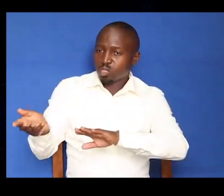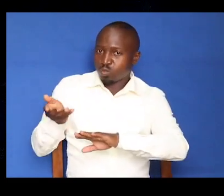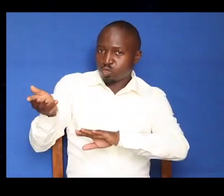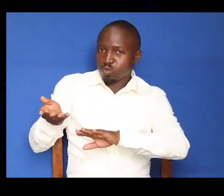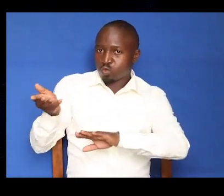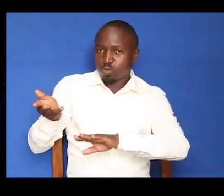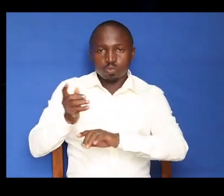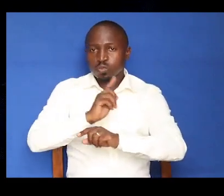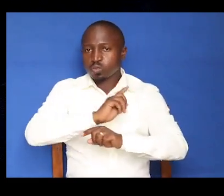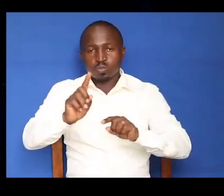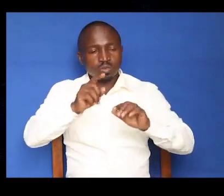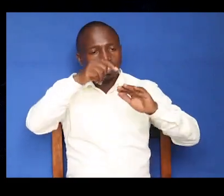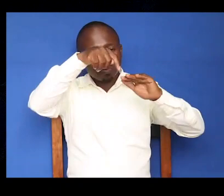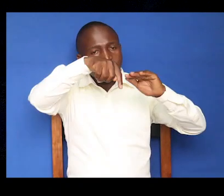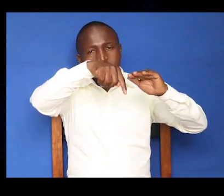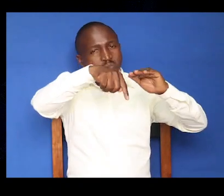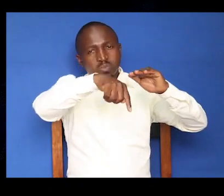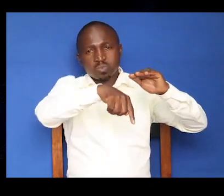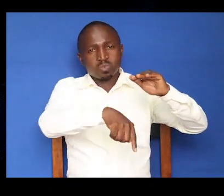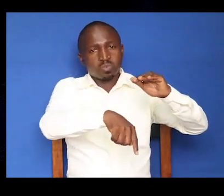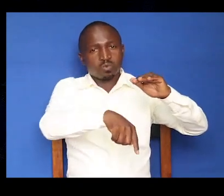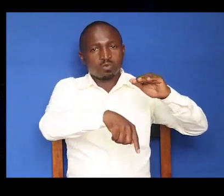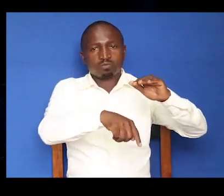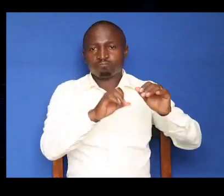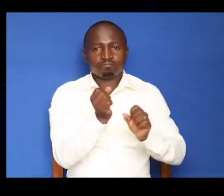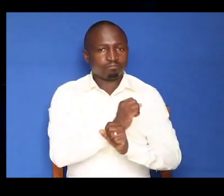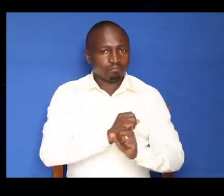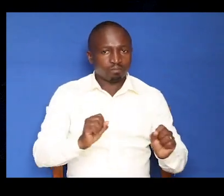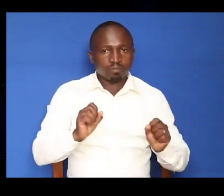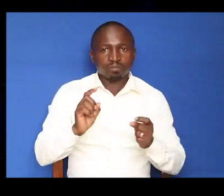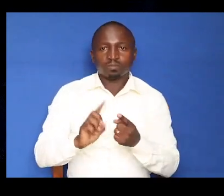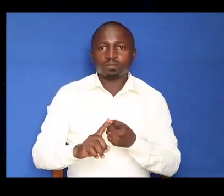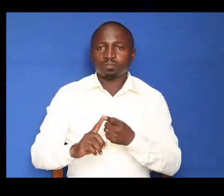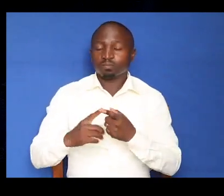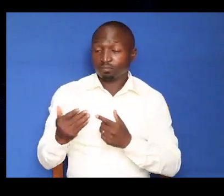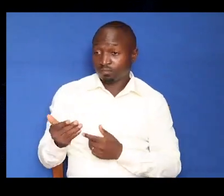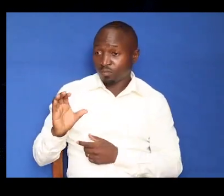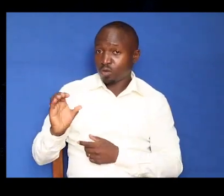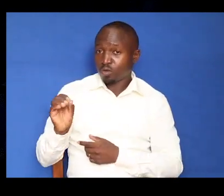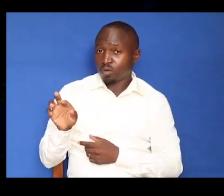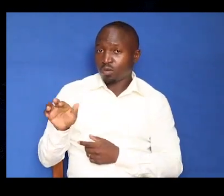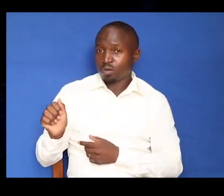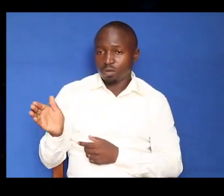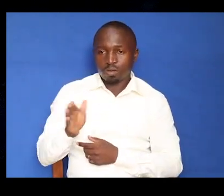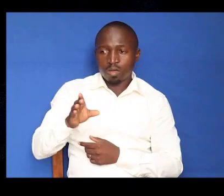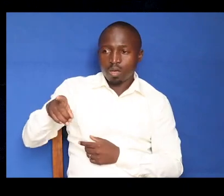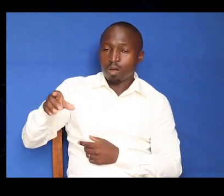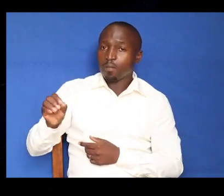water, not found in the oceanic environment of deep water. Coral